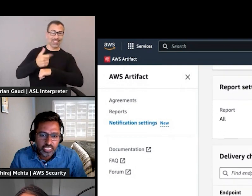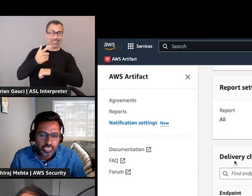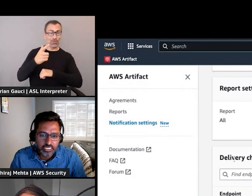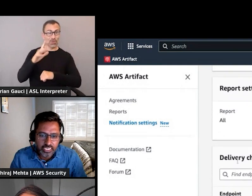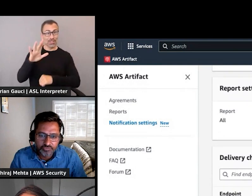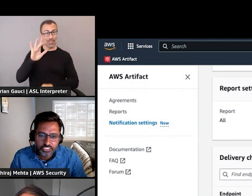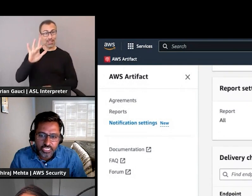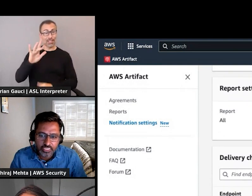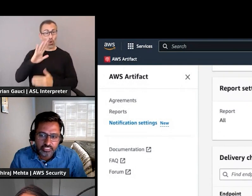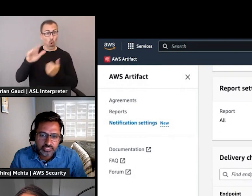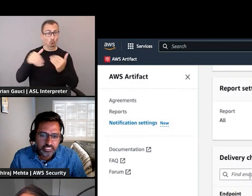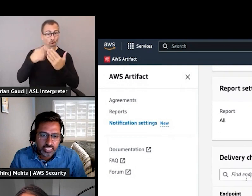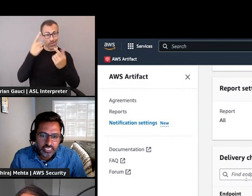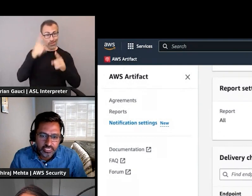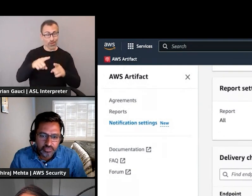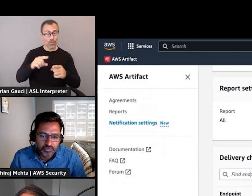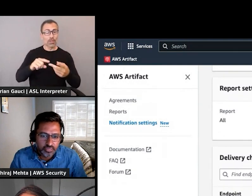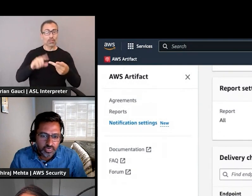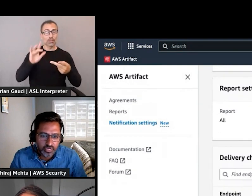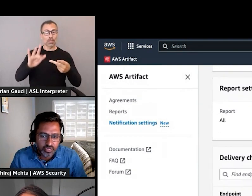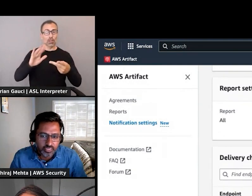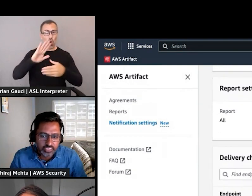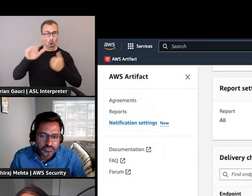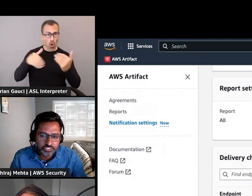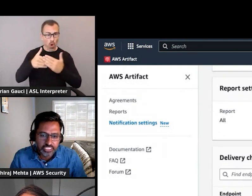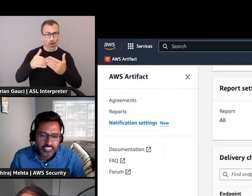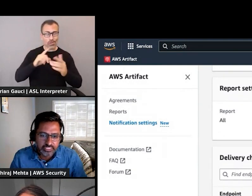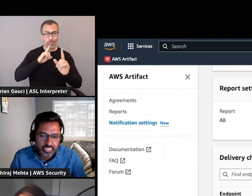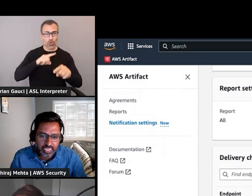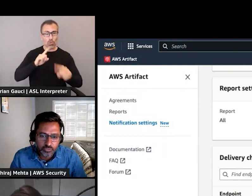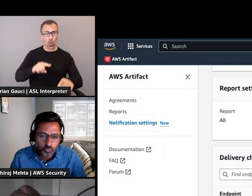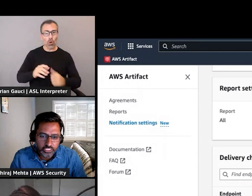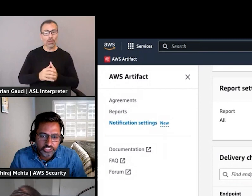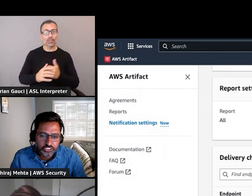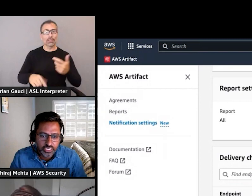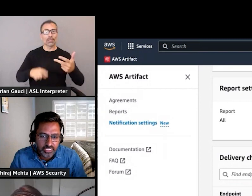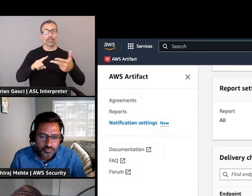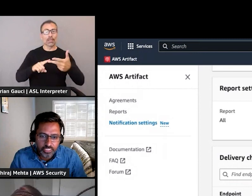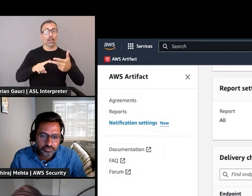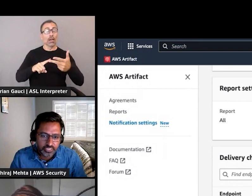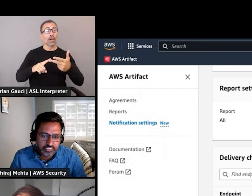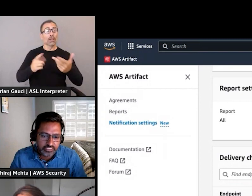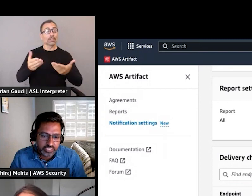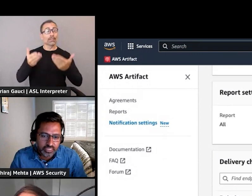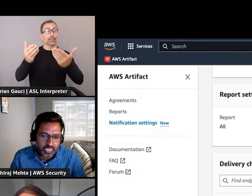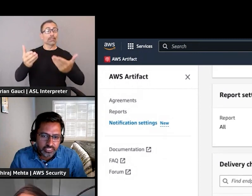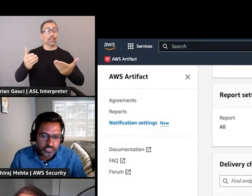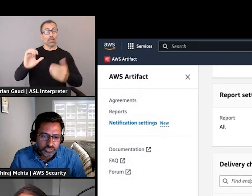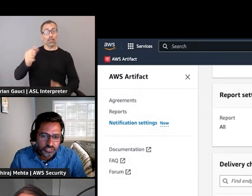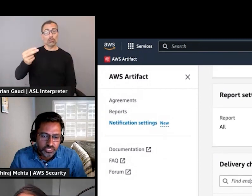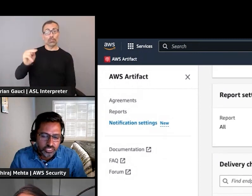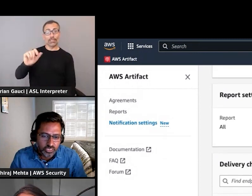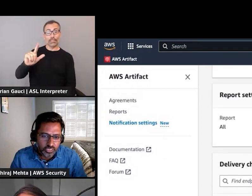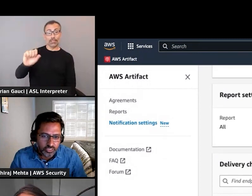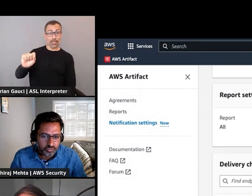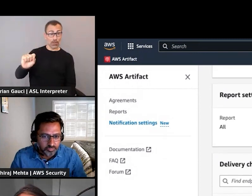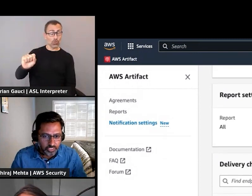reports, delivery channels. Here, customers can select which email addresses they'd like